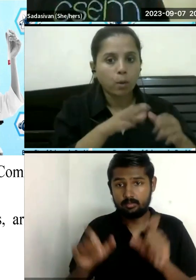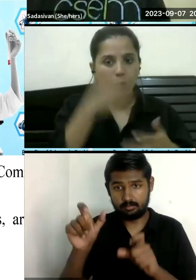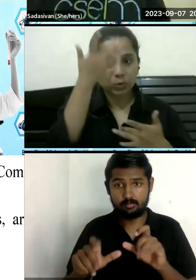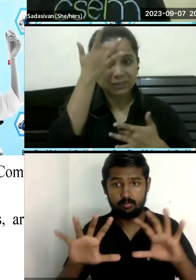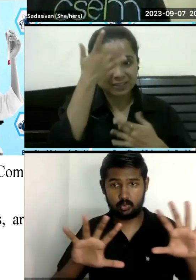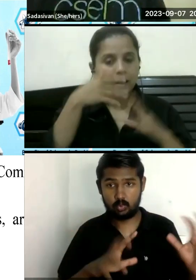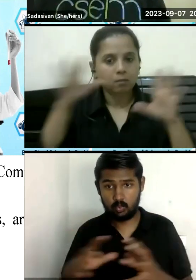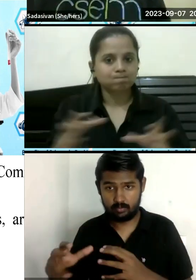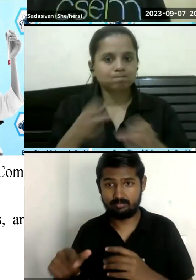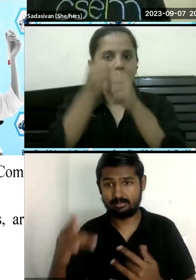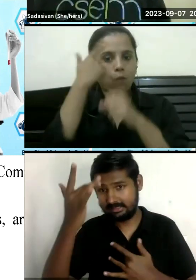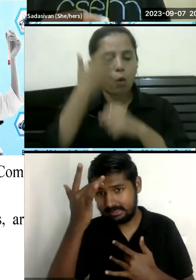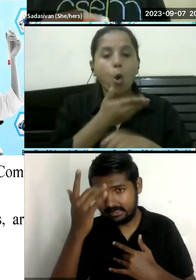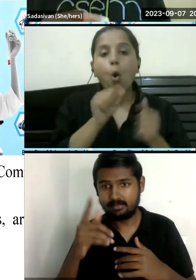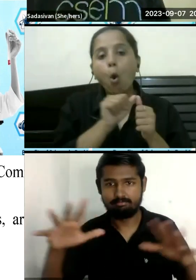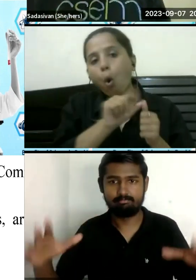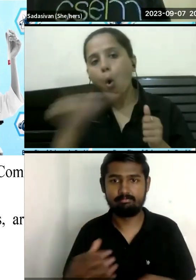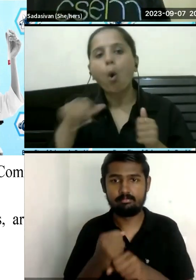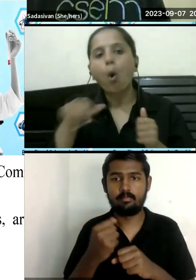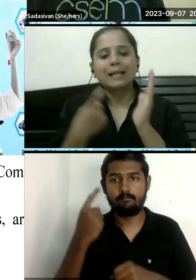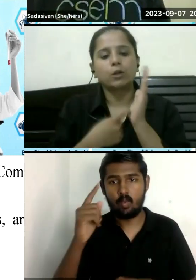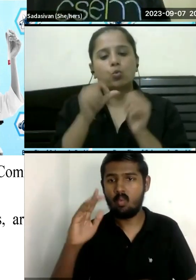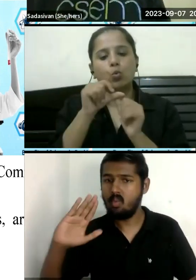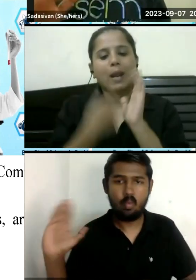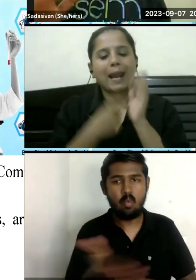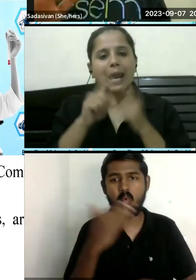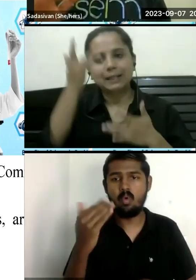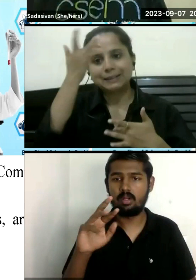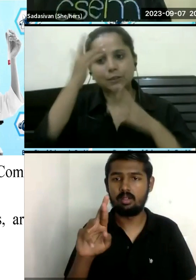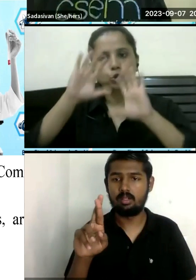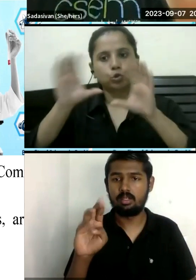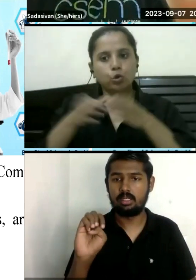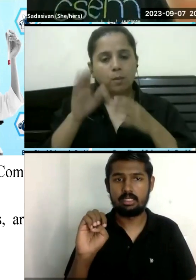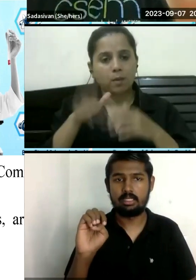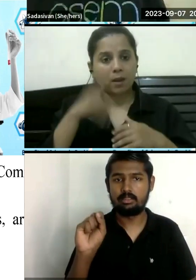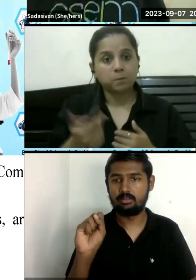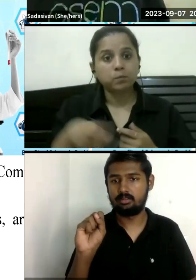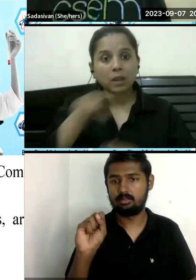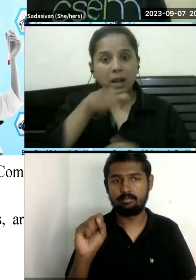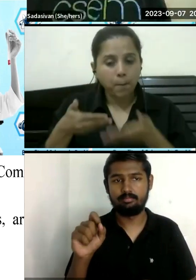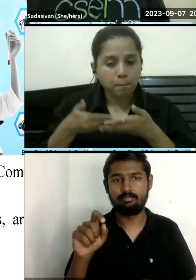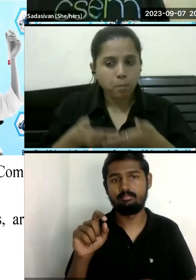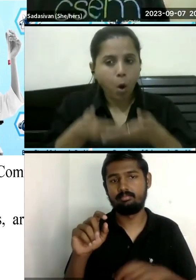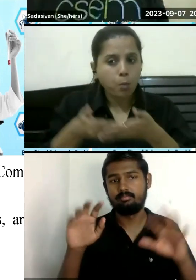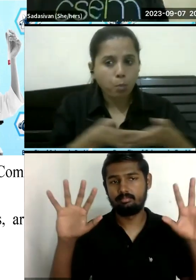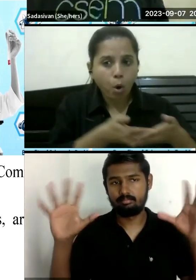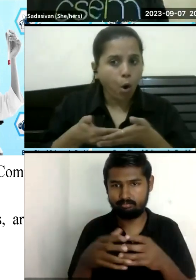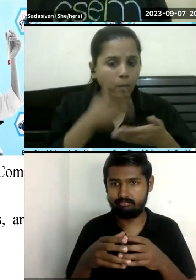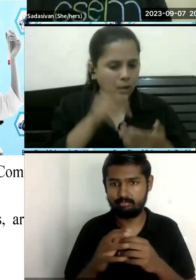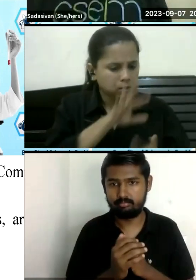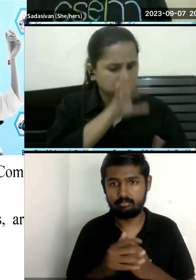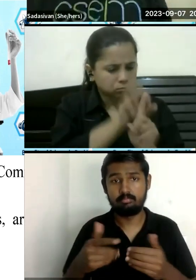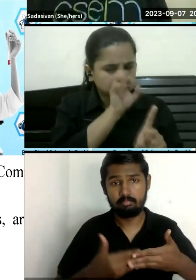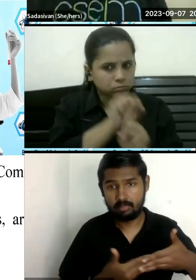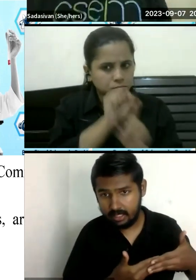umbrella network for all rare diseases. So we are advocating towards the newborn screening across the country, and also we want